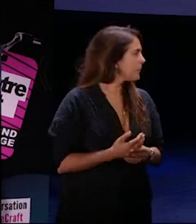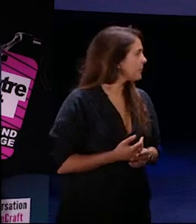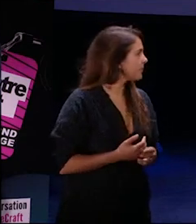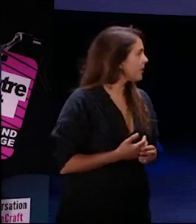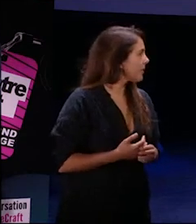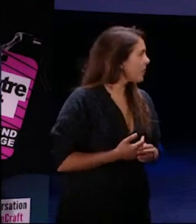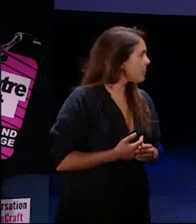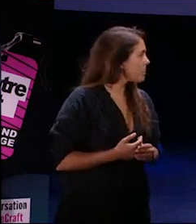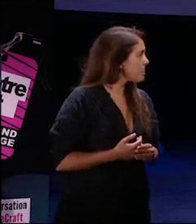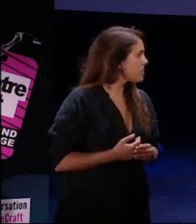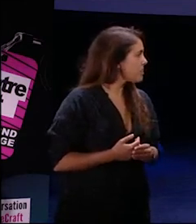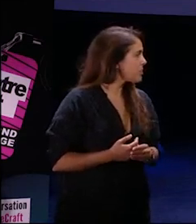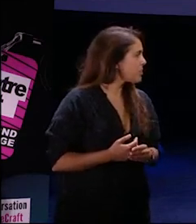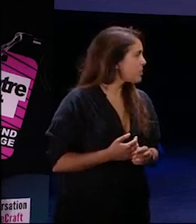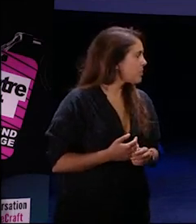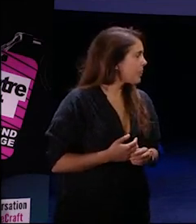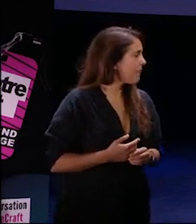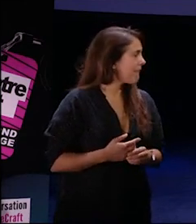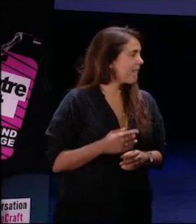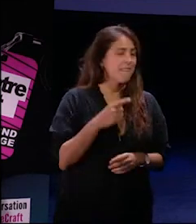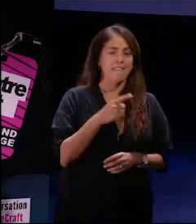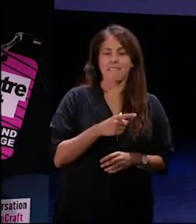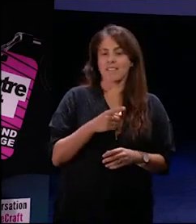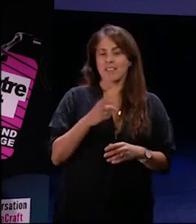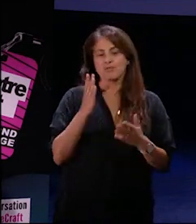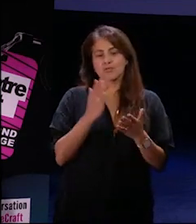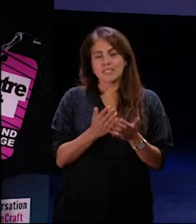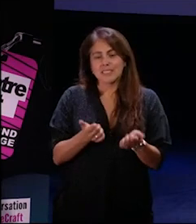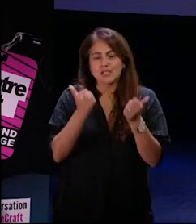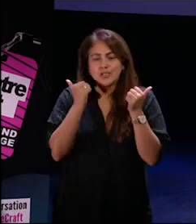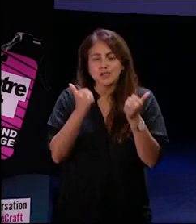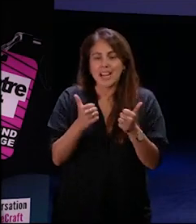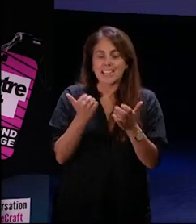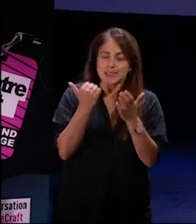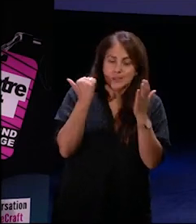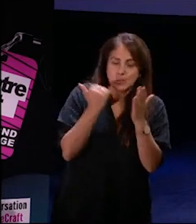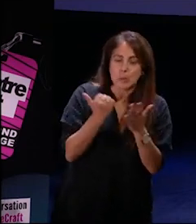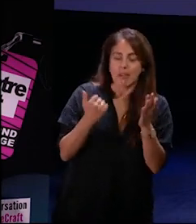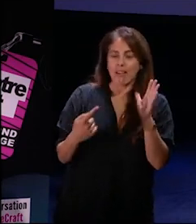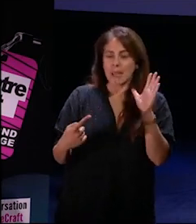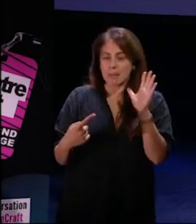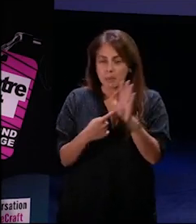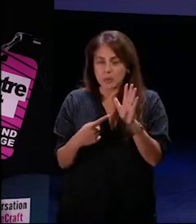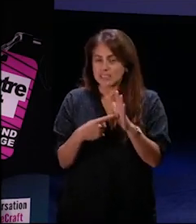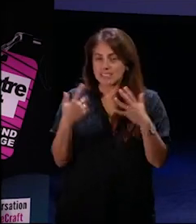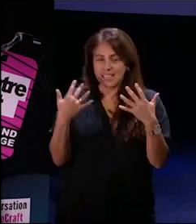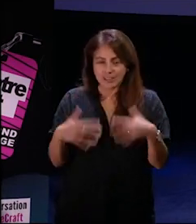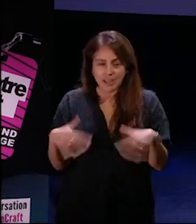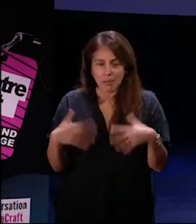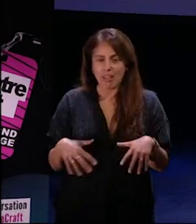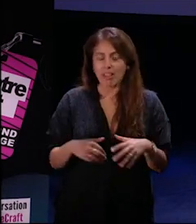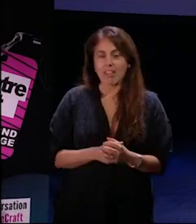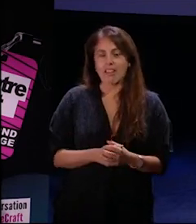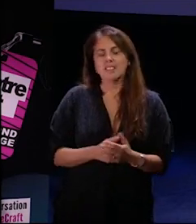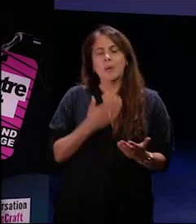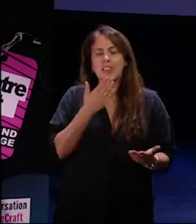you. This was really great, super informative, incredible discussion. So thank you